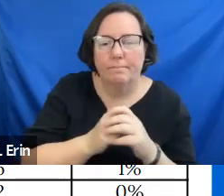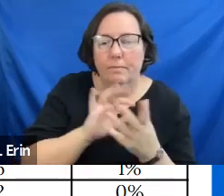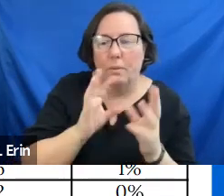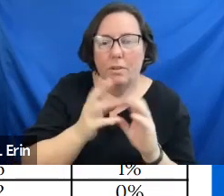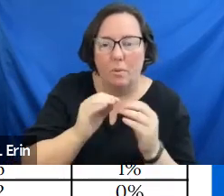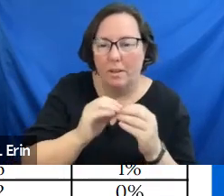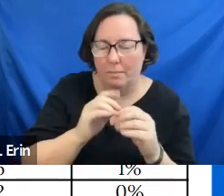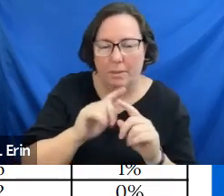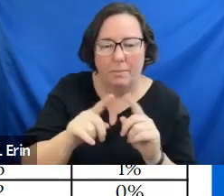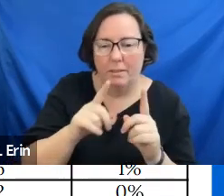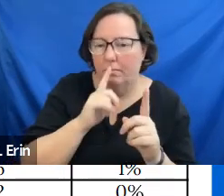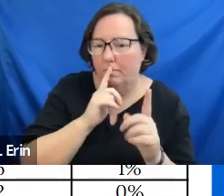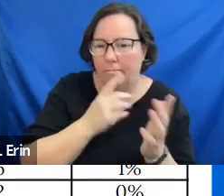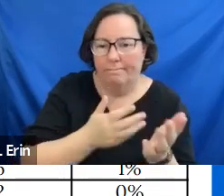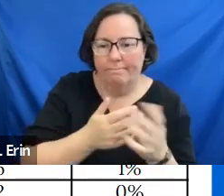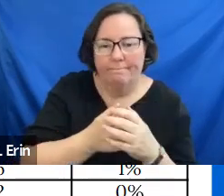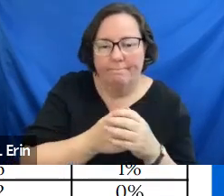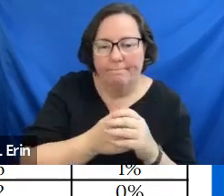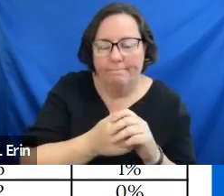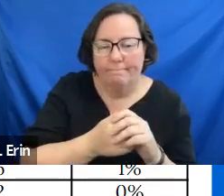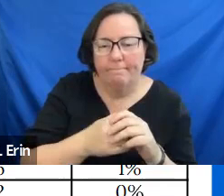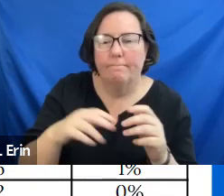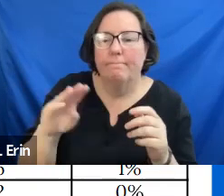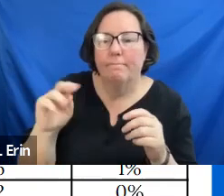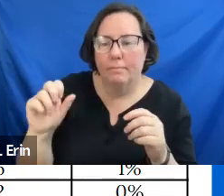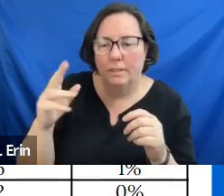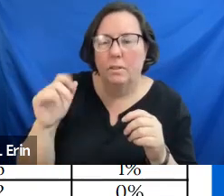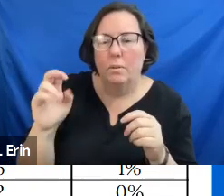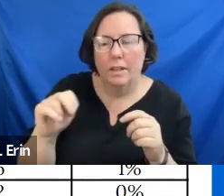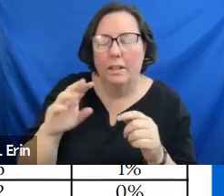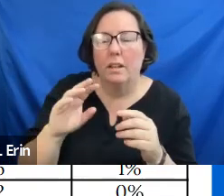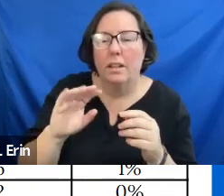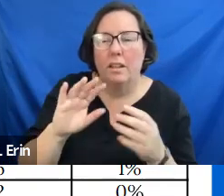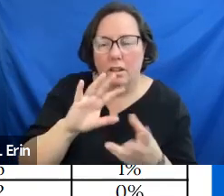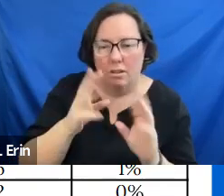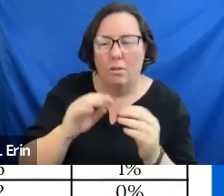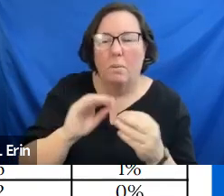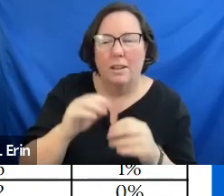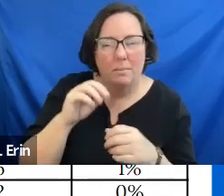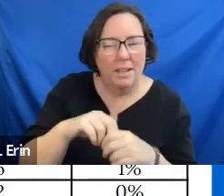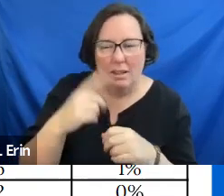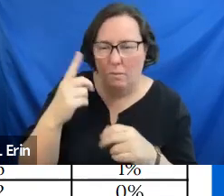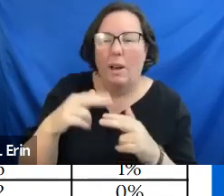the total number is in one of the slides in this deck.